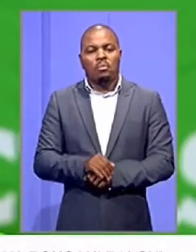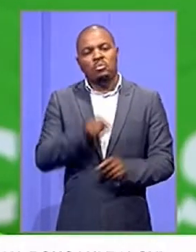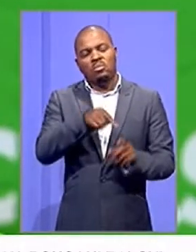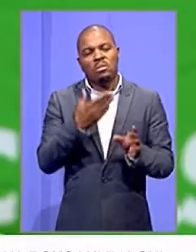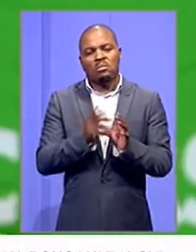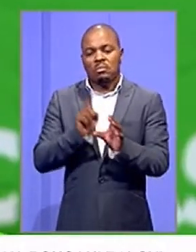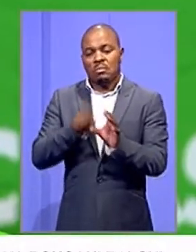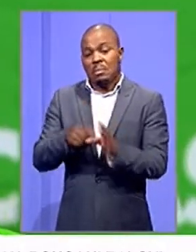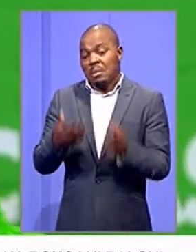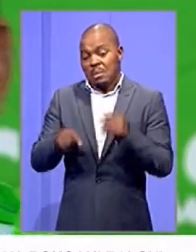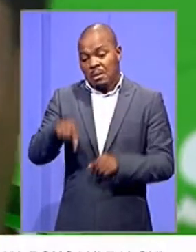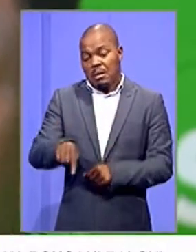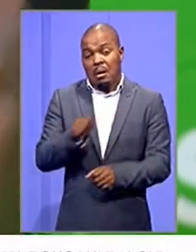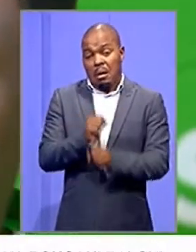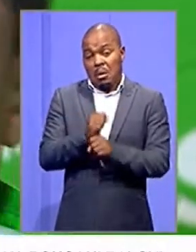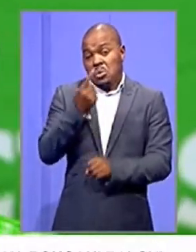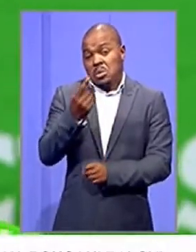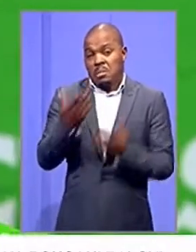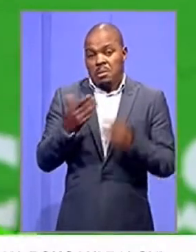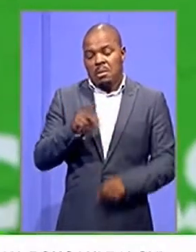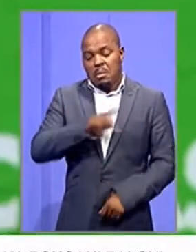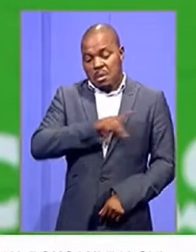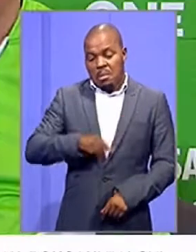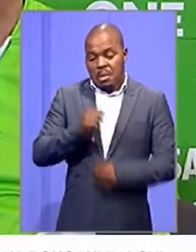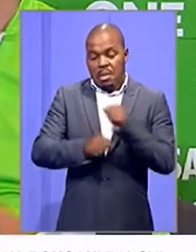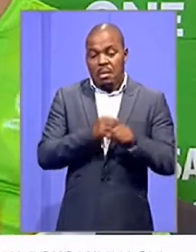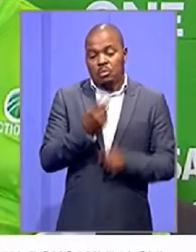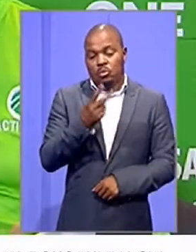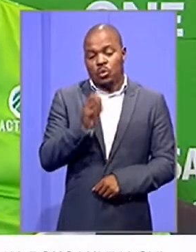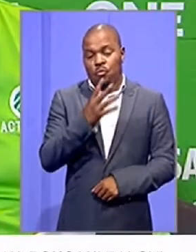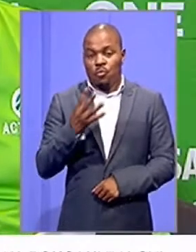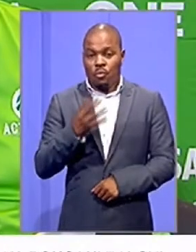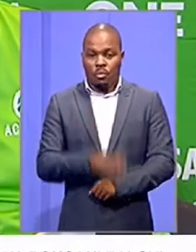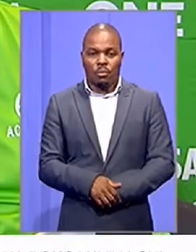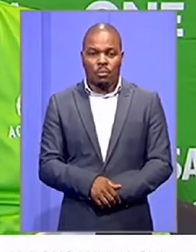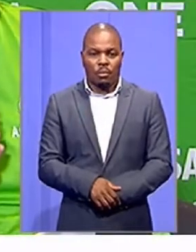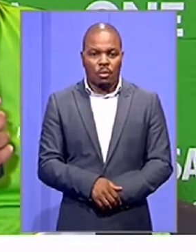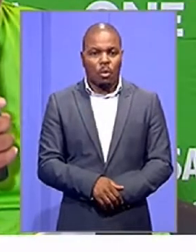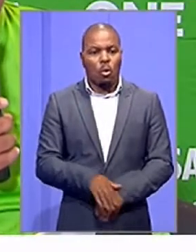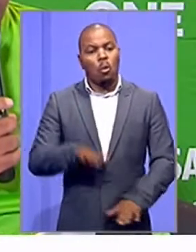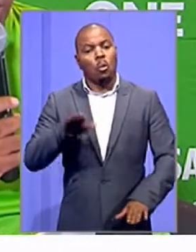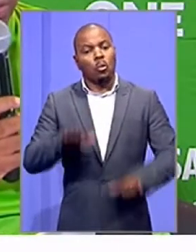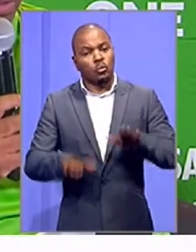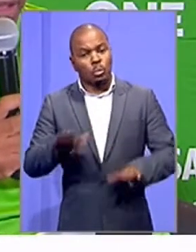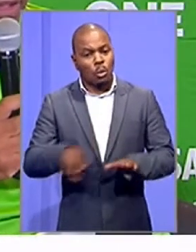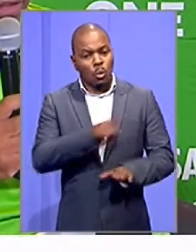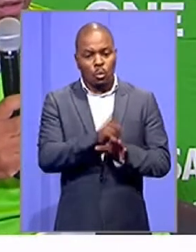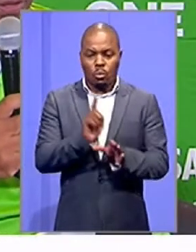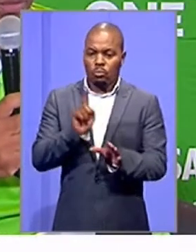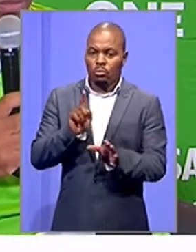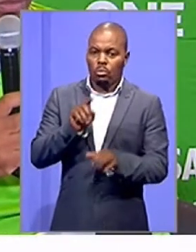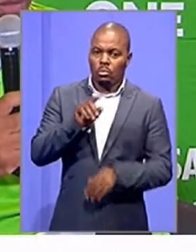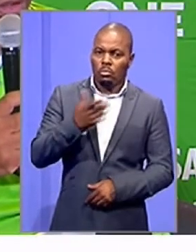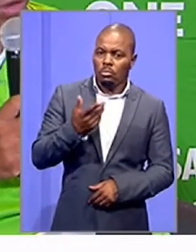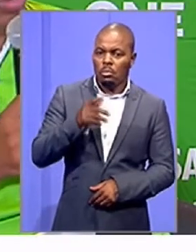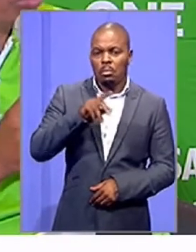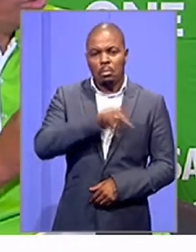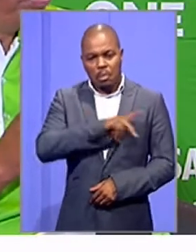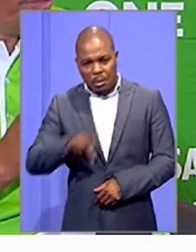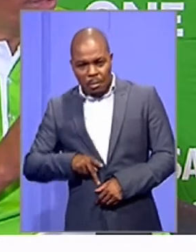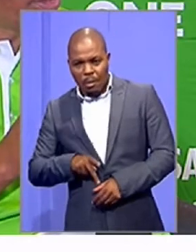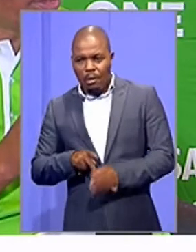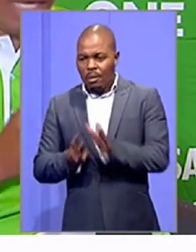maemo a tona ya Gauteng ka 2024. It is not going to be automatic that it will be our premier candidate. He is